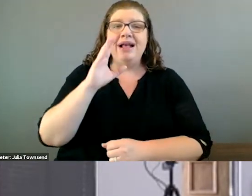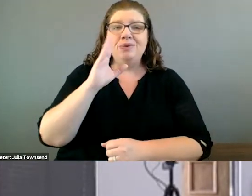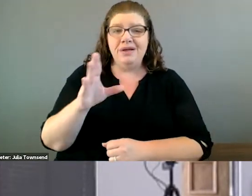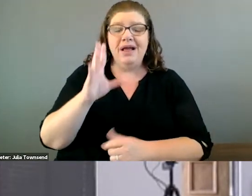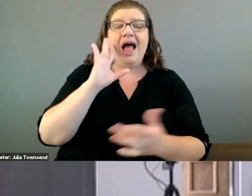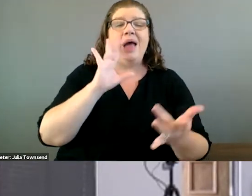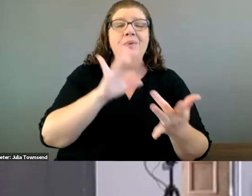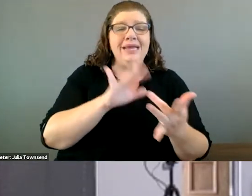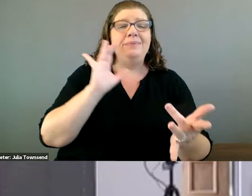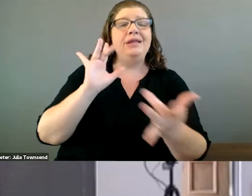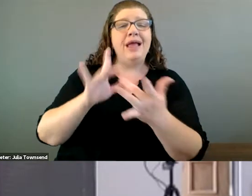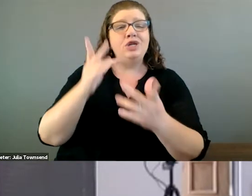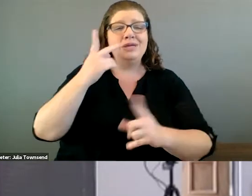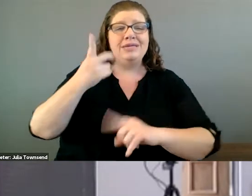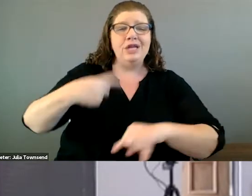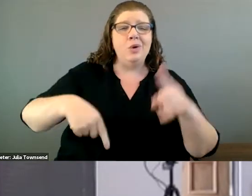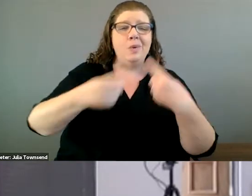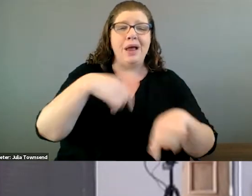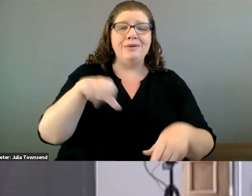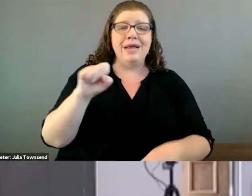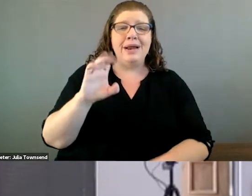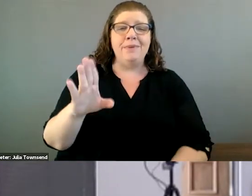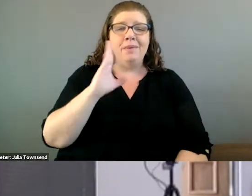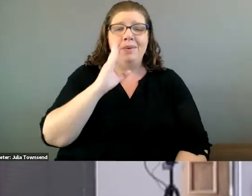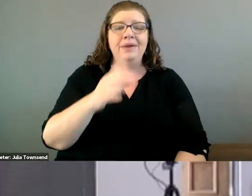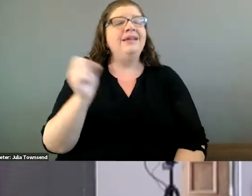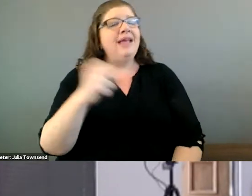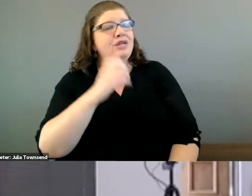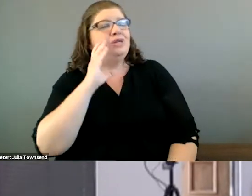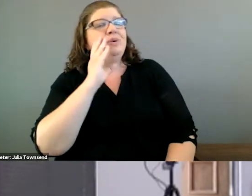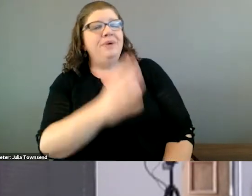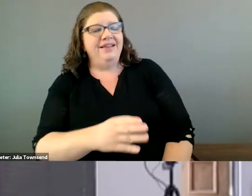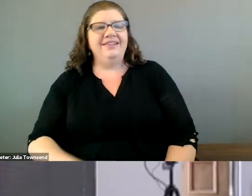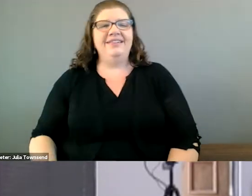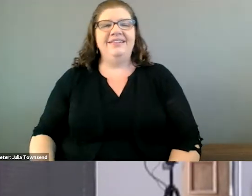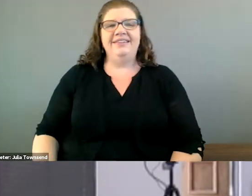see you around in Santa Barbara. You sure will. Thank you for this, I appreciate it.